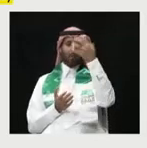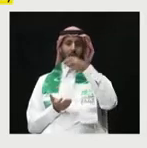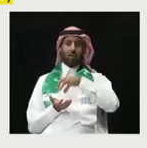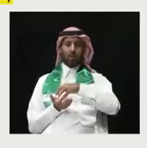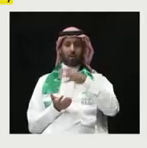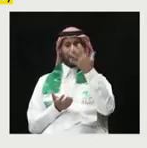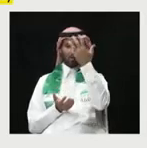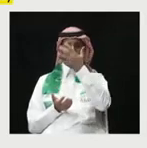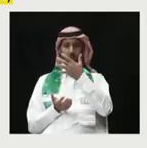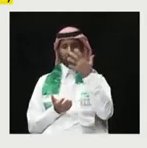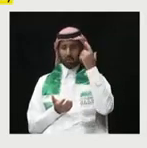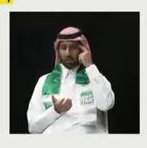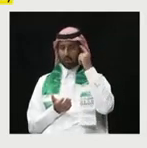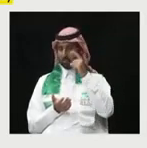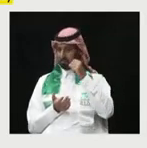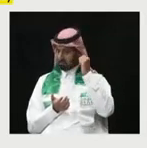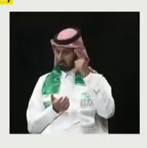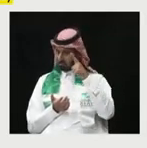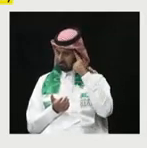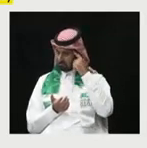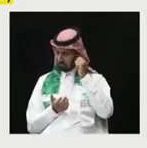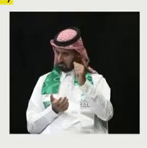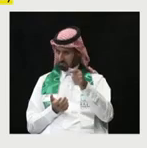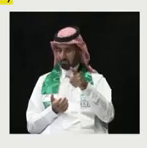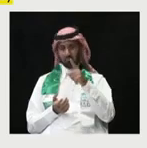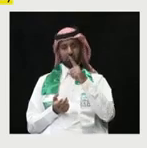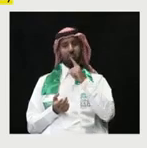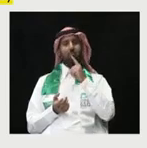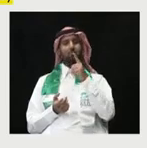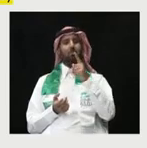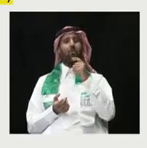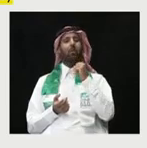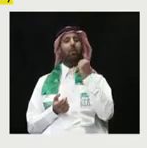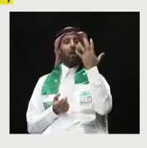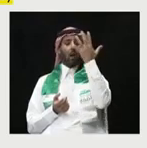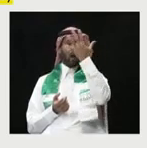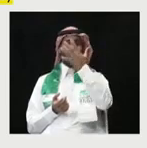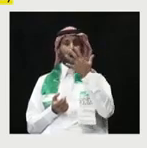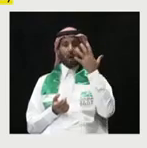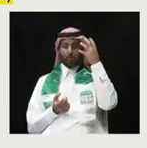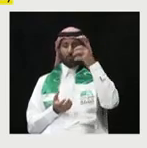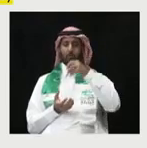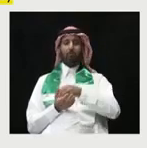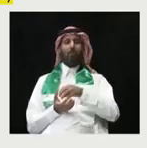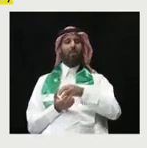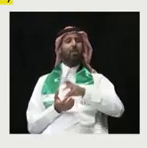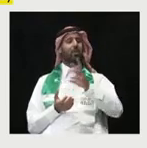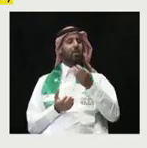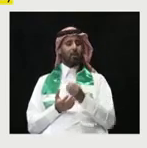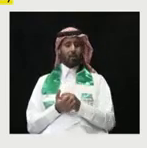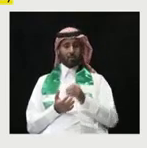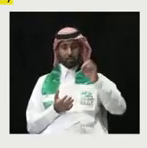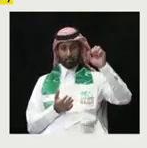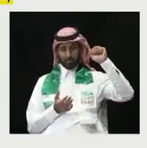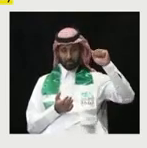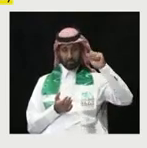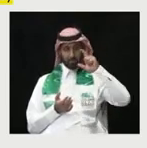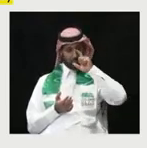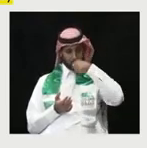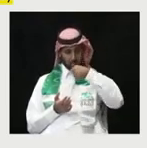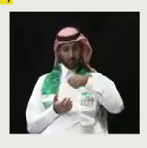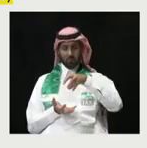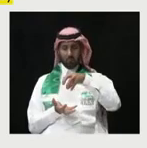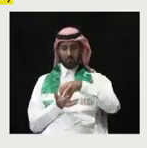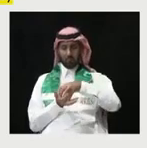continent. So, at the beginning of the sentence, Africa, capital A. We usually go shopping